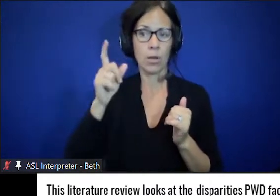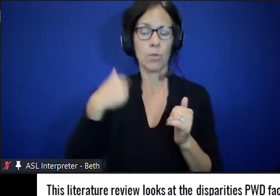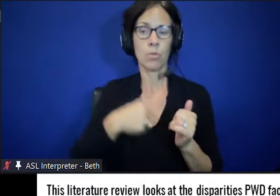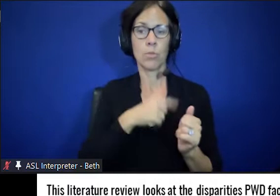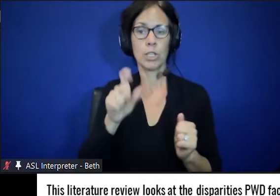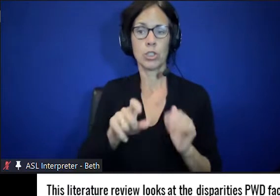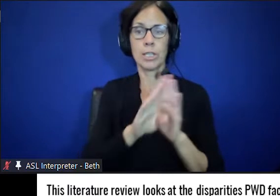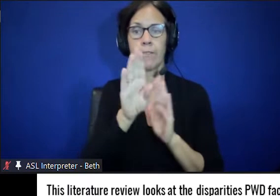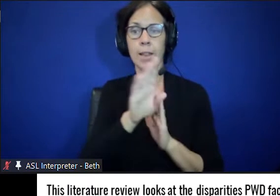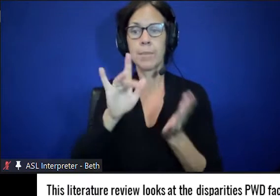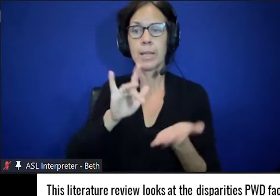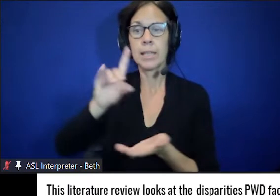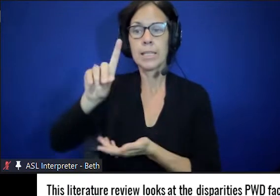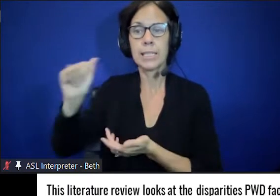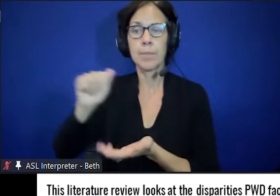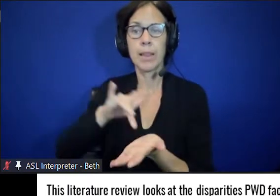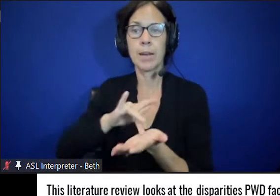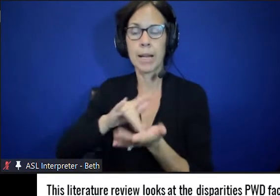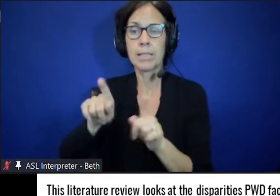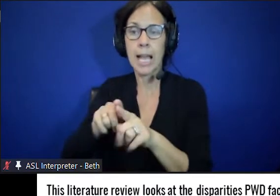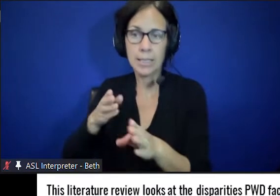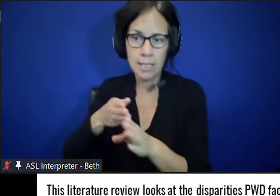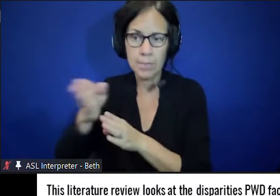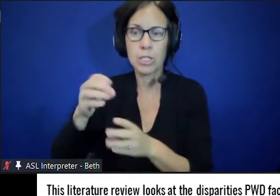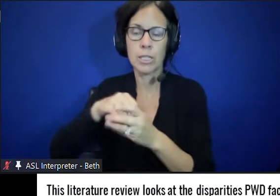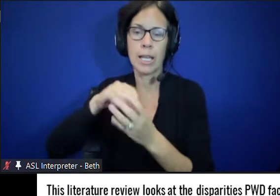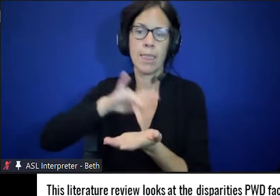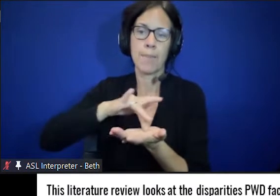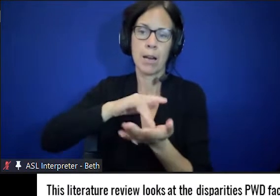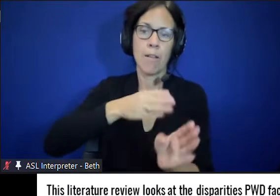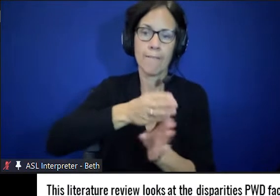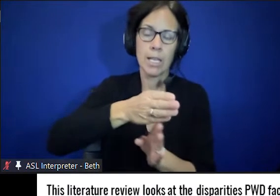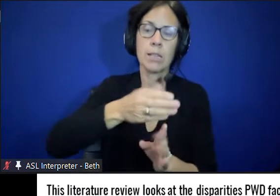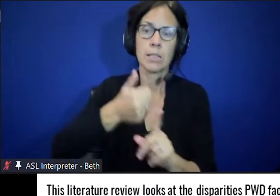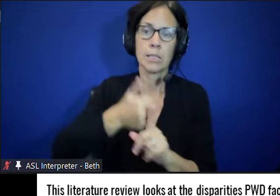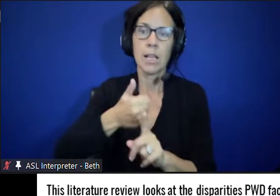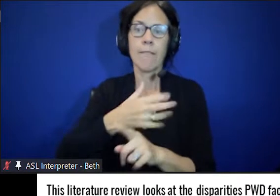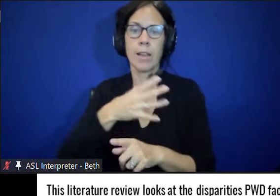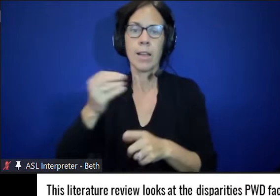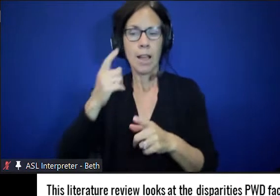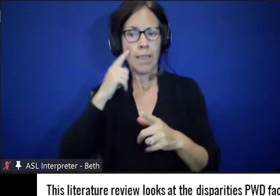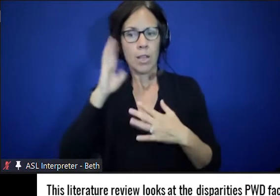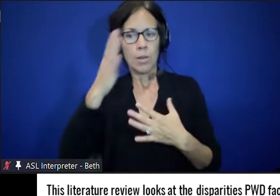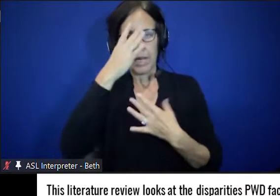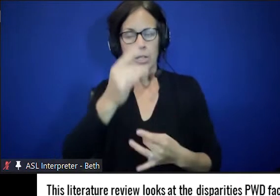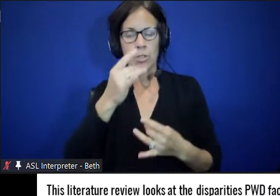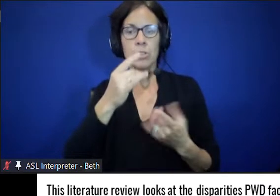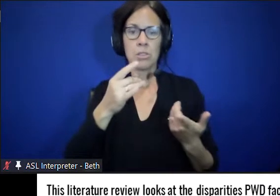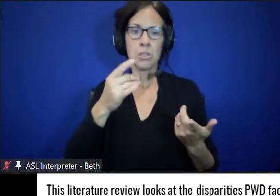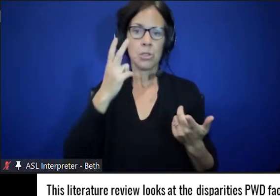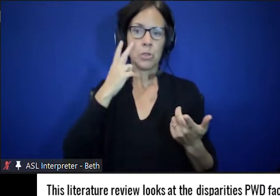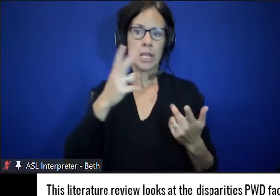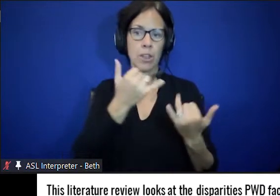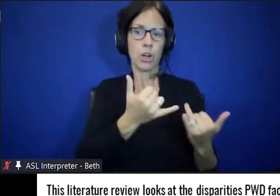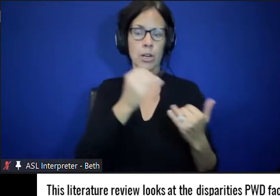develop disability medicine as a specialty in the medical field. And I think it would be interesting to look at the current and potential future